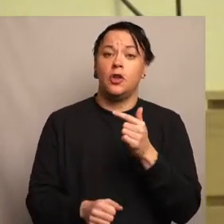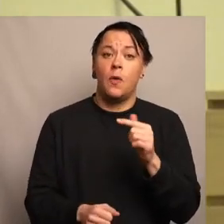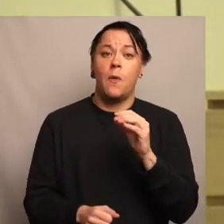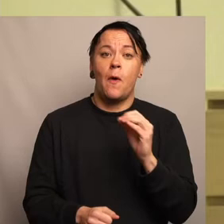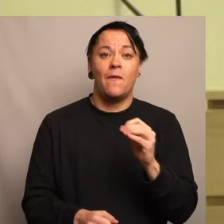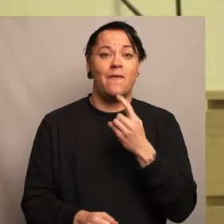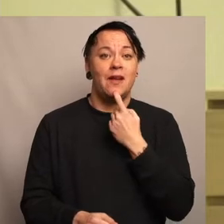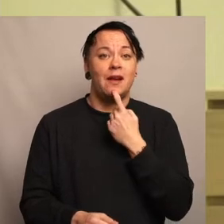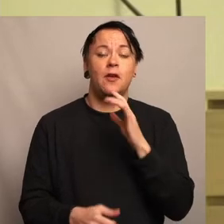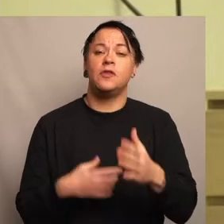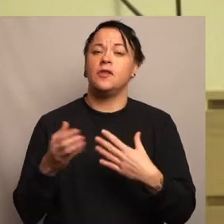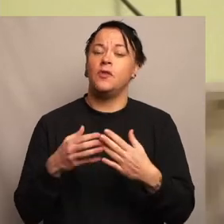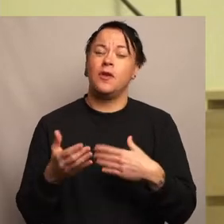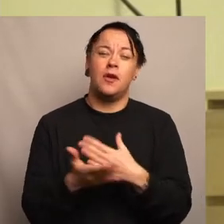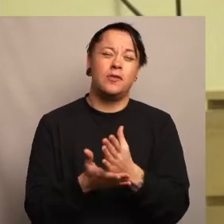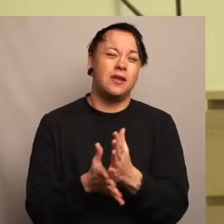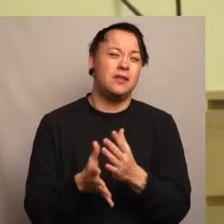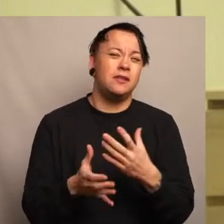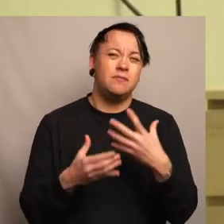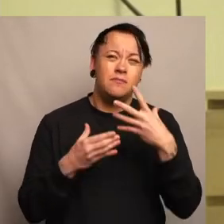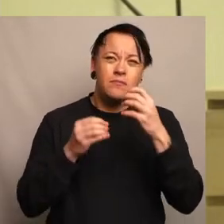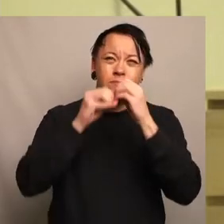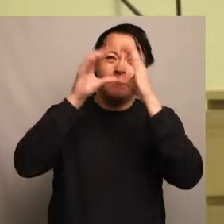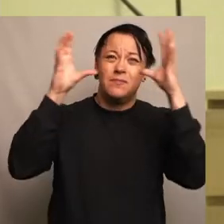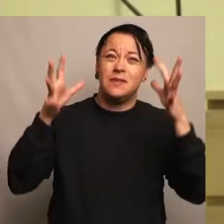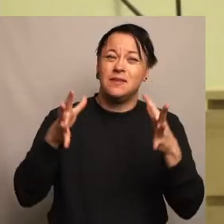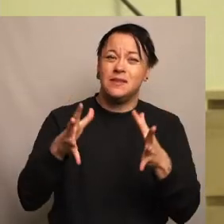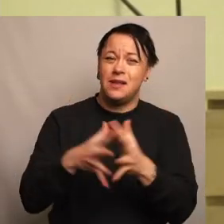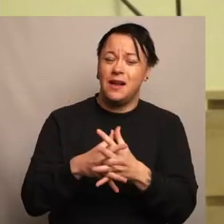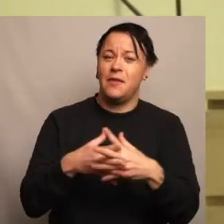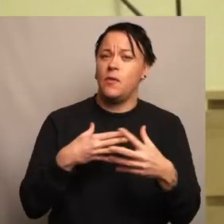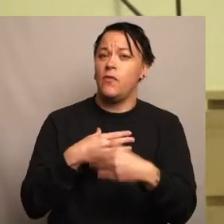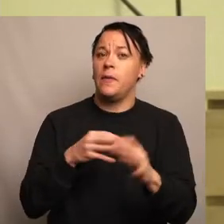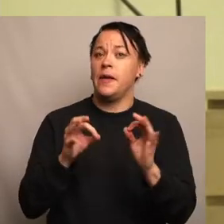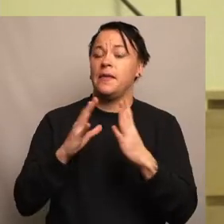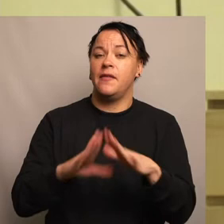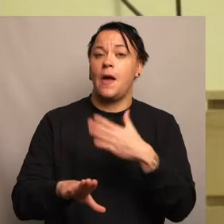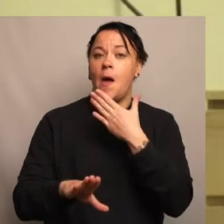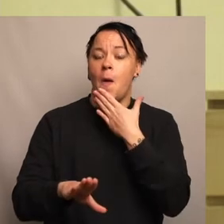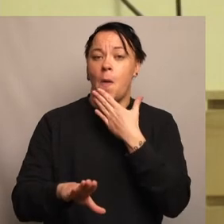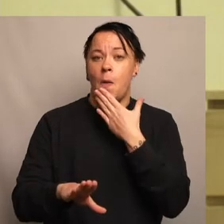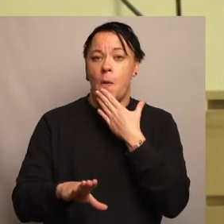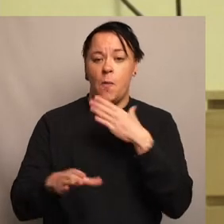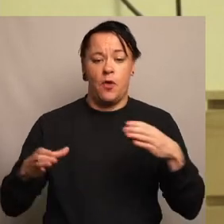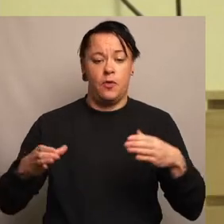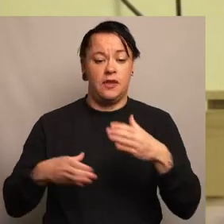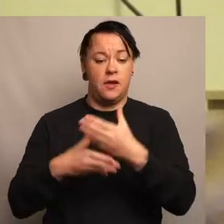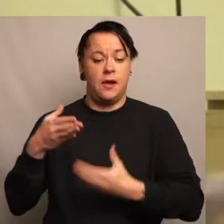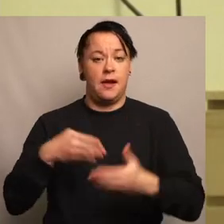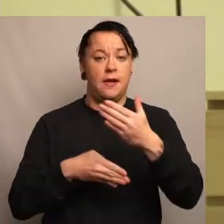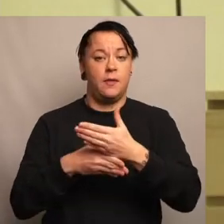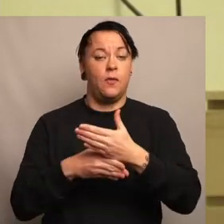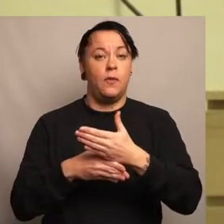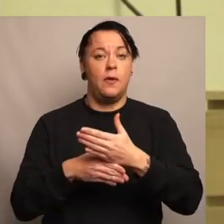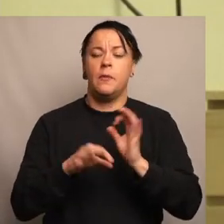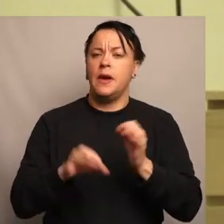how the gay identity was constructed in terms of masculinity, in terms and how it